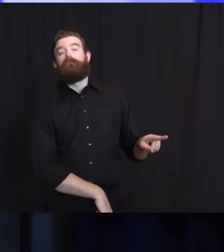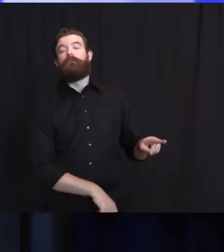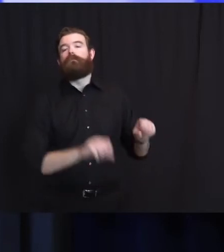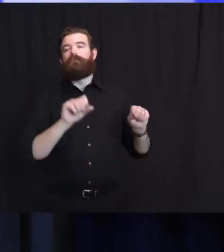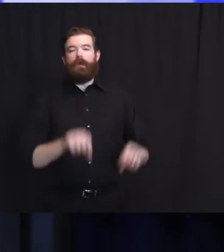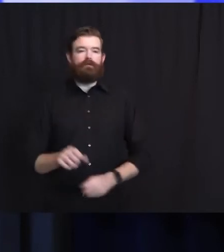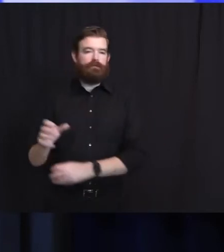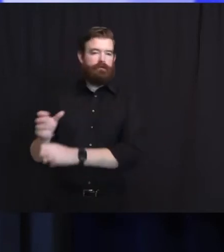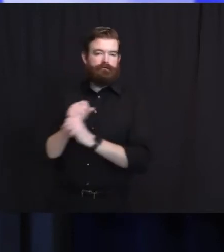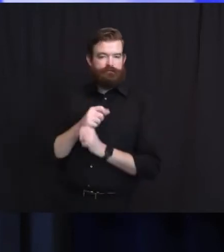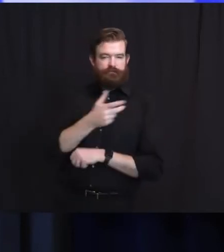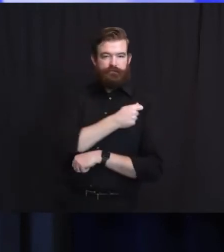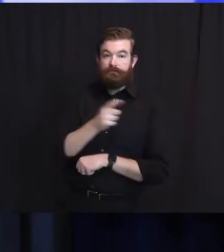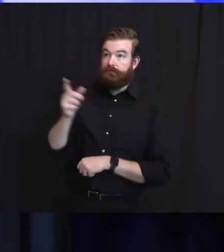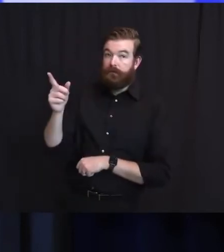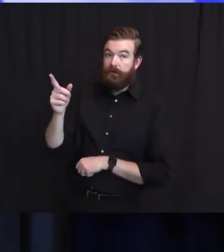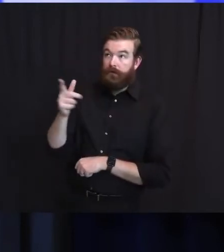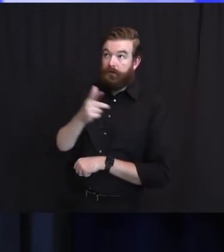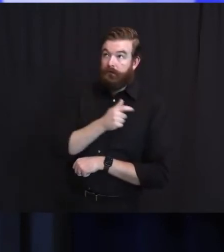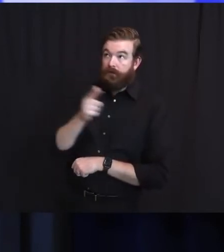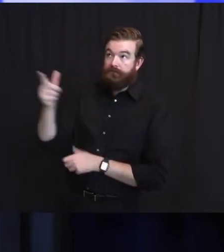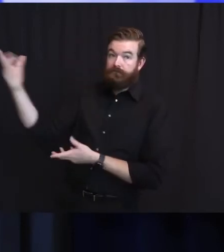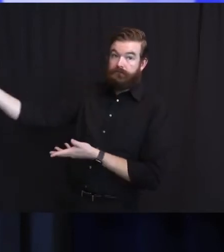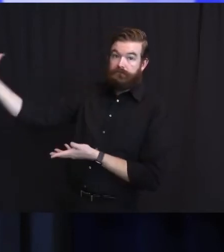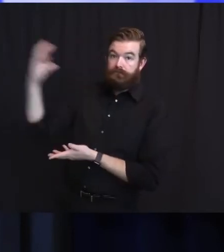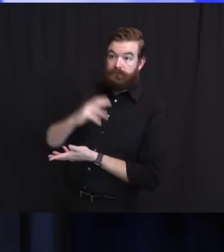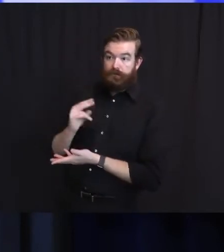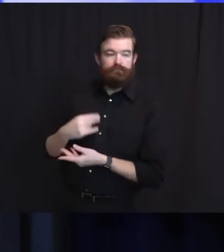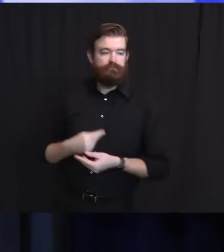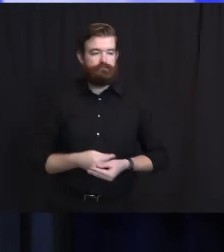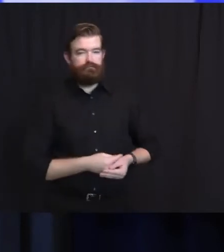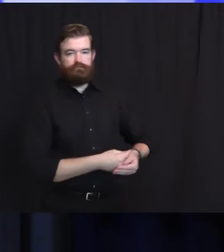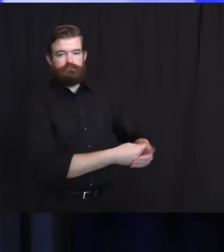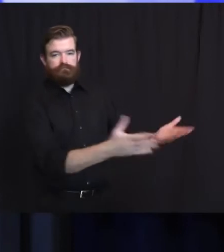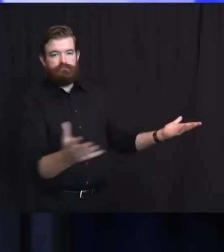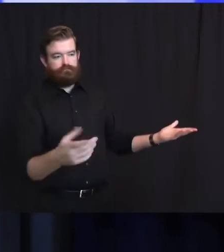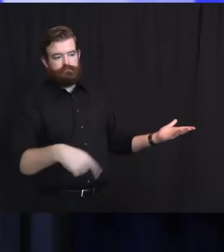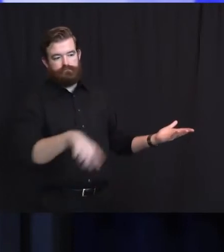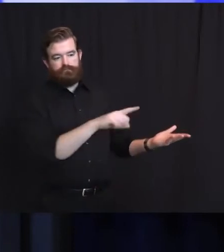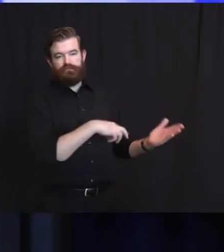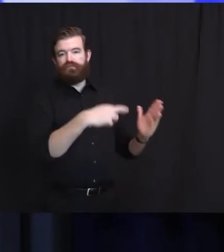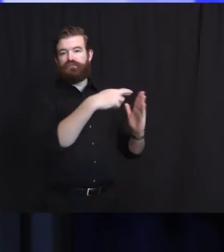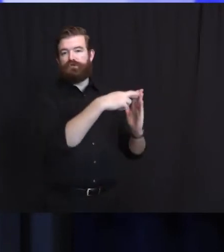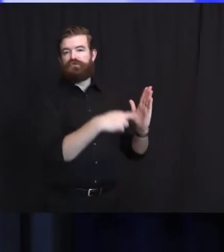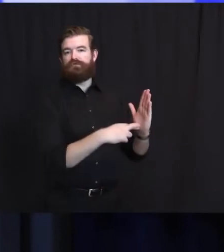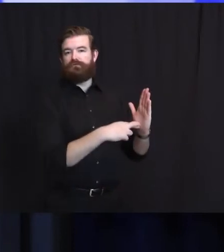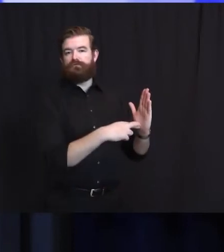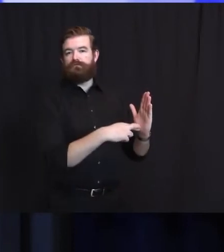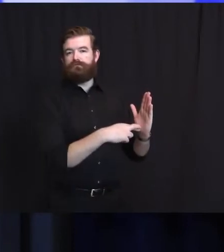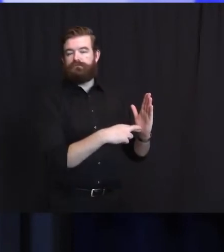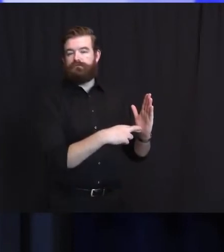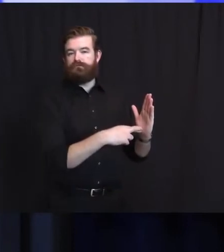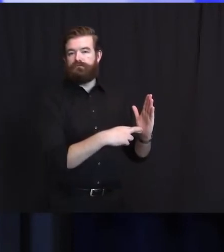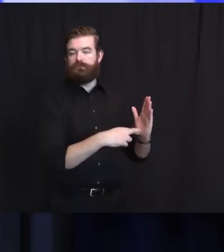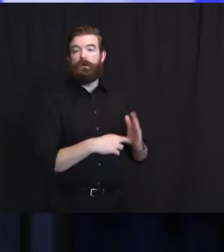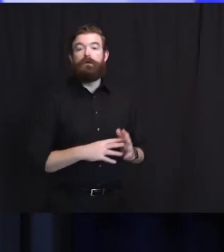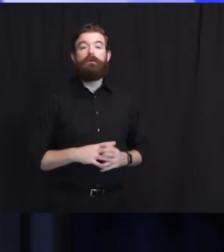is allocated to New Jersey through the Federal Pharmacy Partnership. That means that in addition to